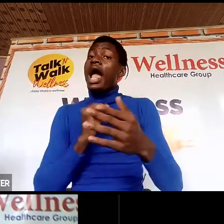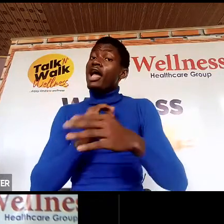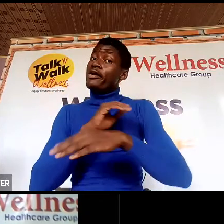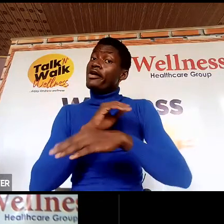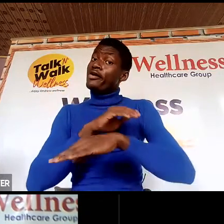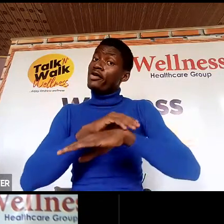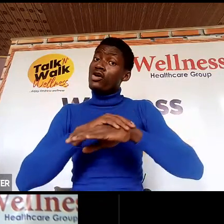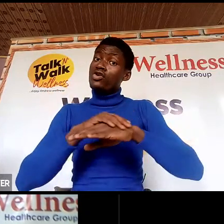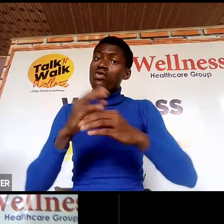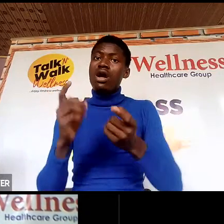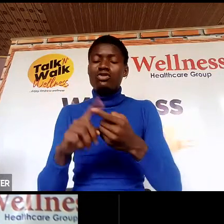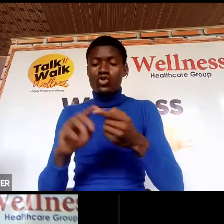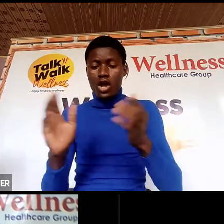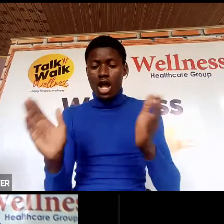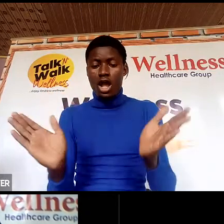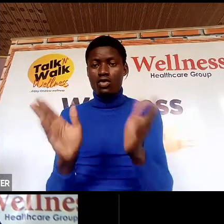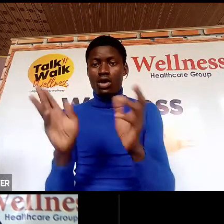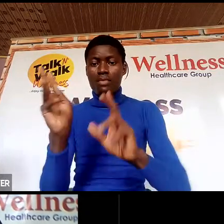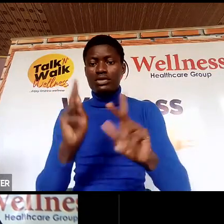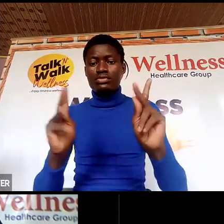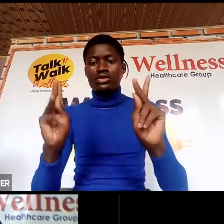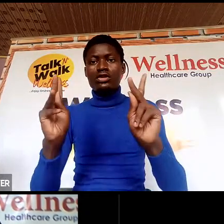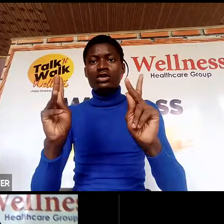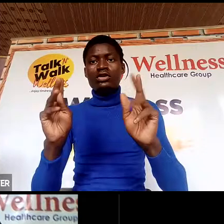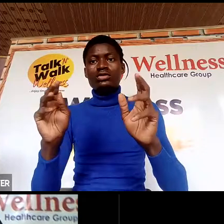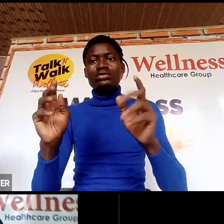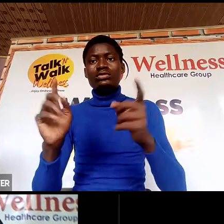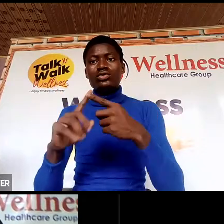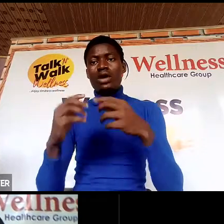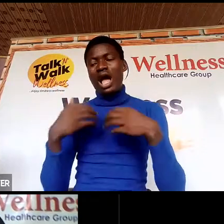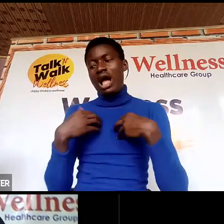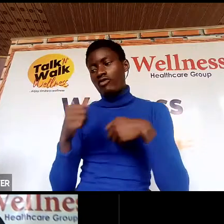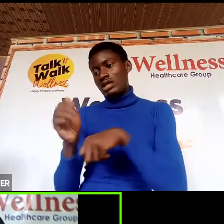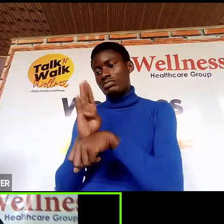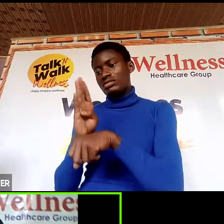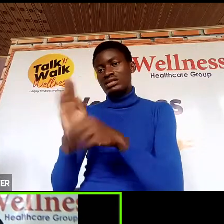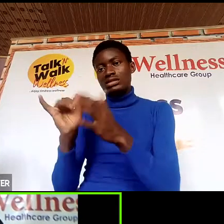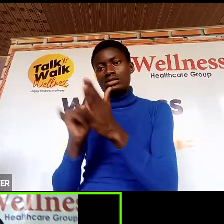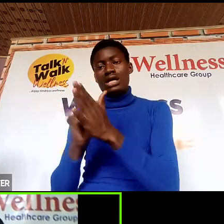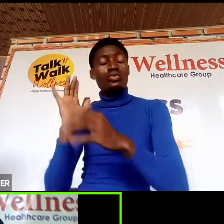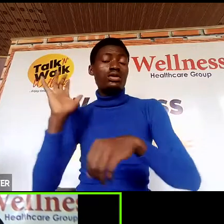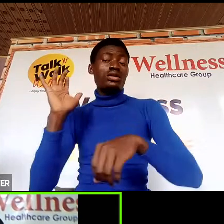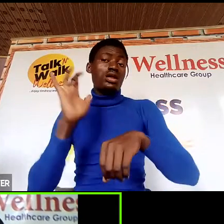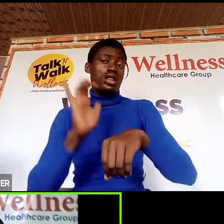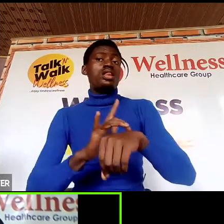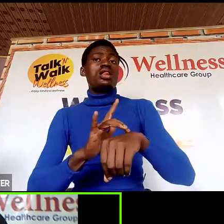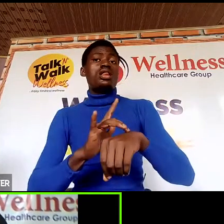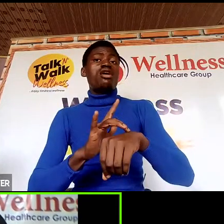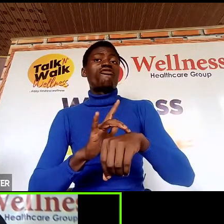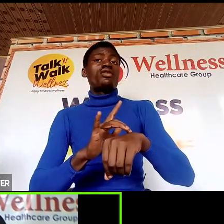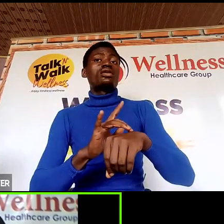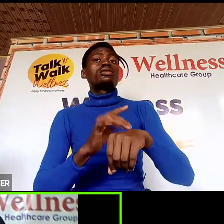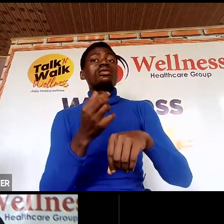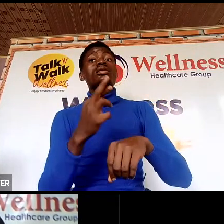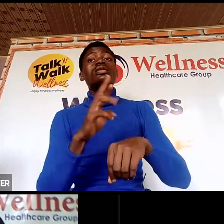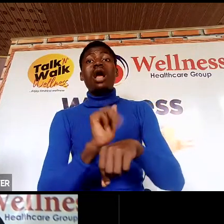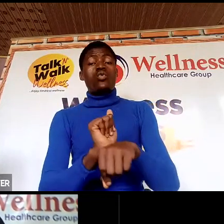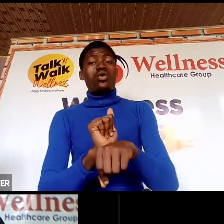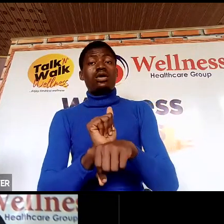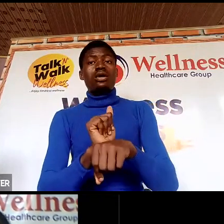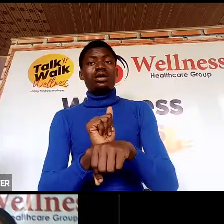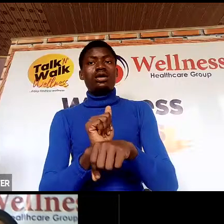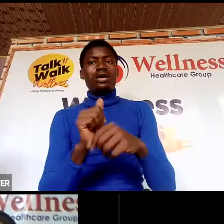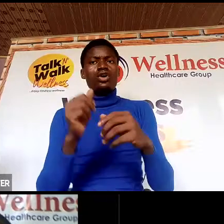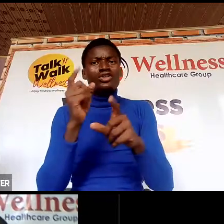jobs. Many employers don't like their productivity at work. So it's for you to look for those things that you can do that will not impact on your